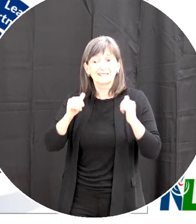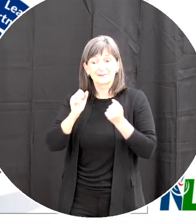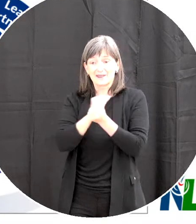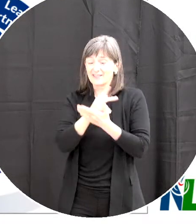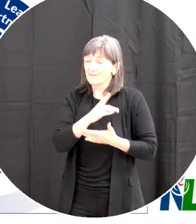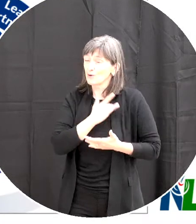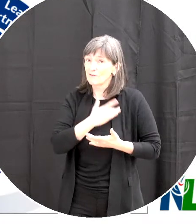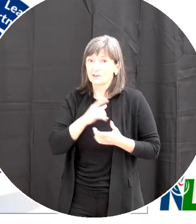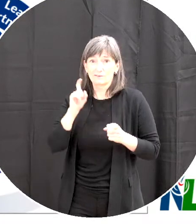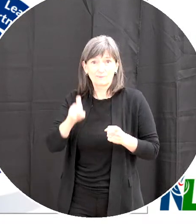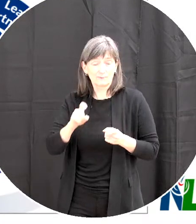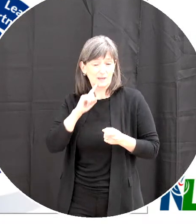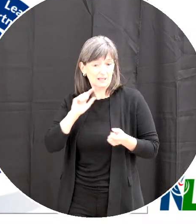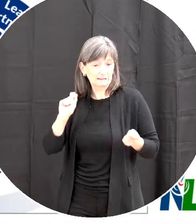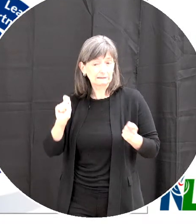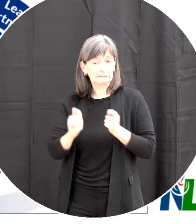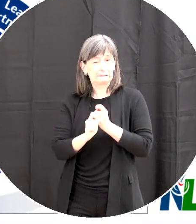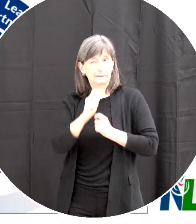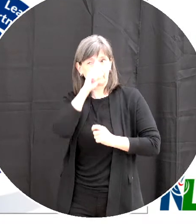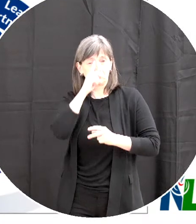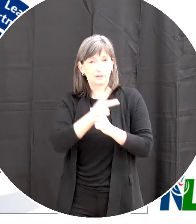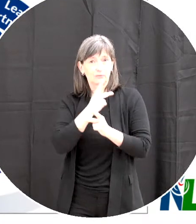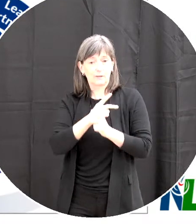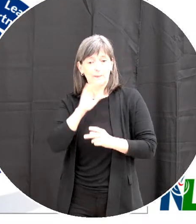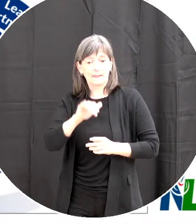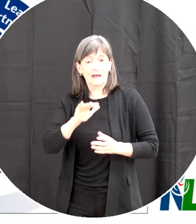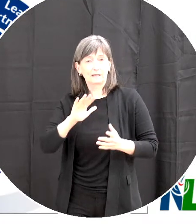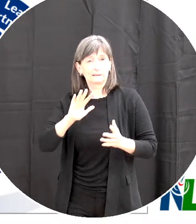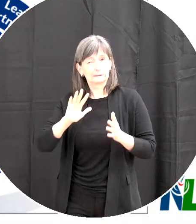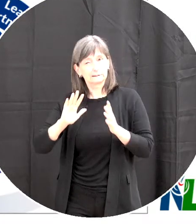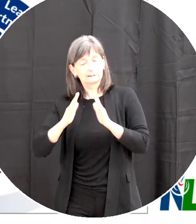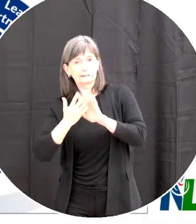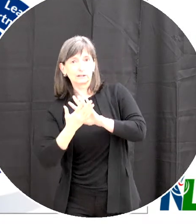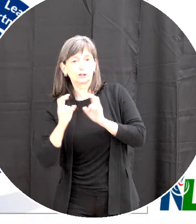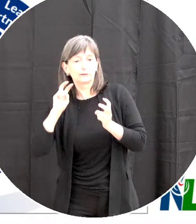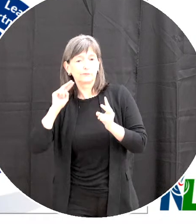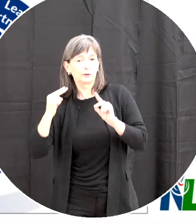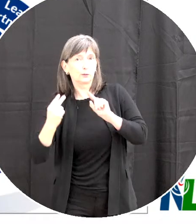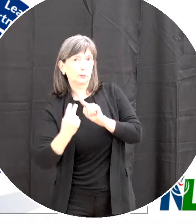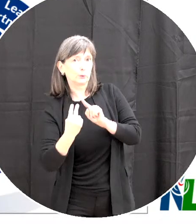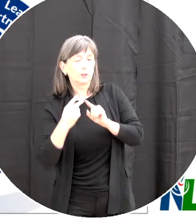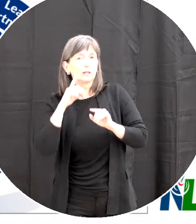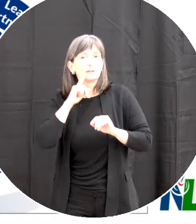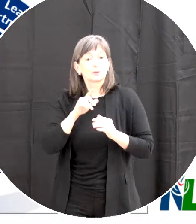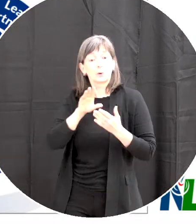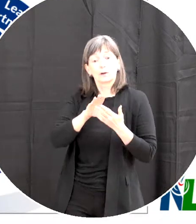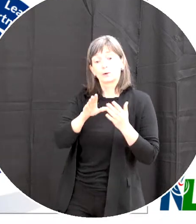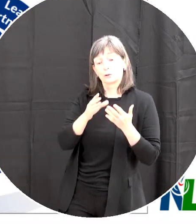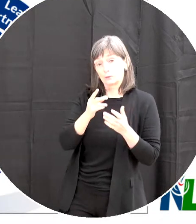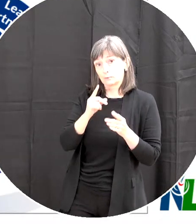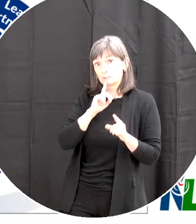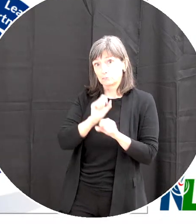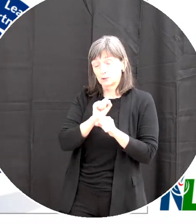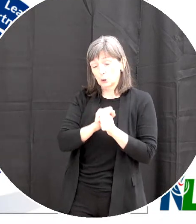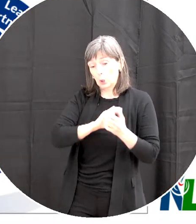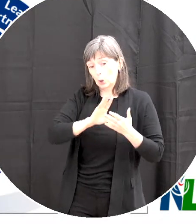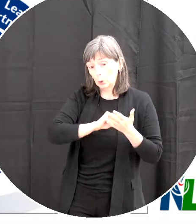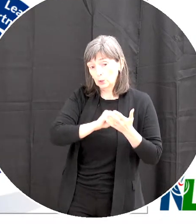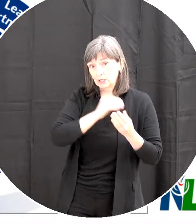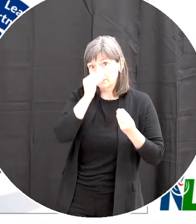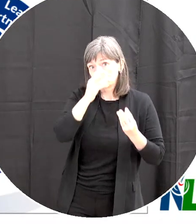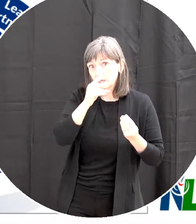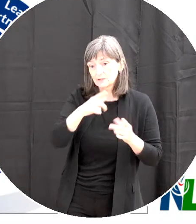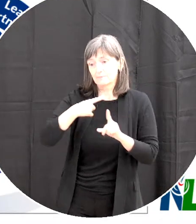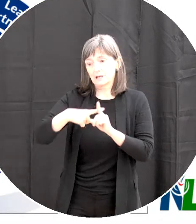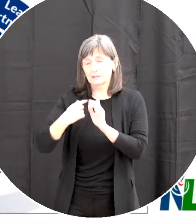province, wrapping themselves around an effort to build skills along with learning content. As well, incorporated in this